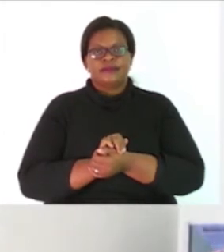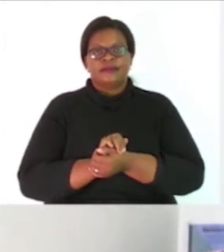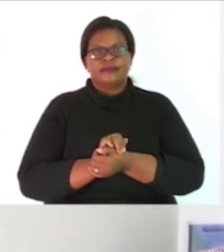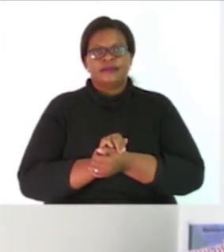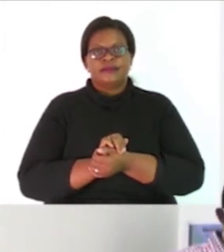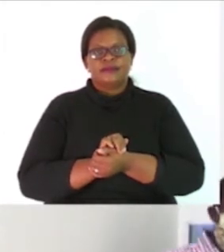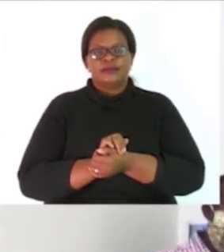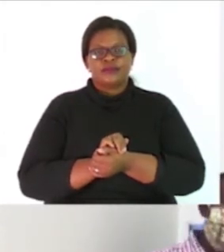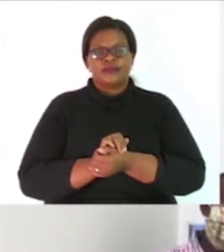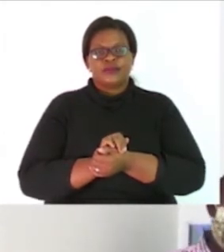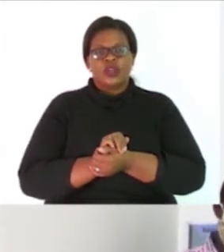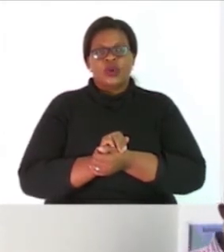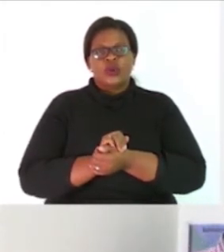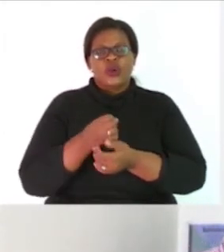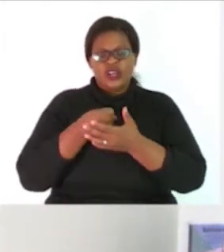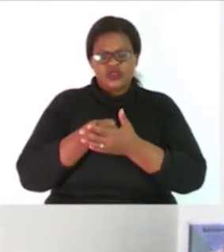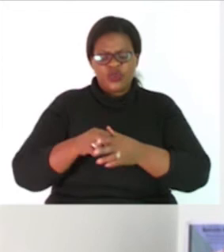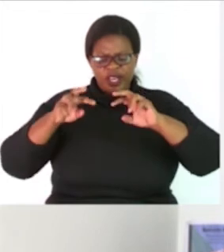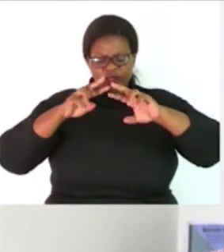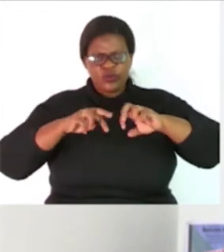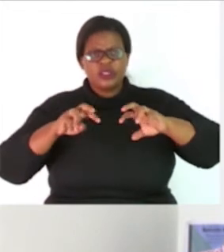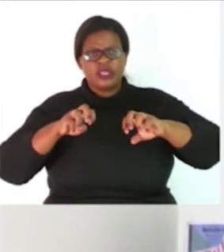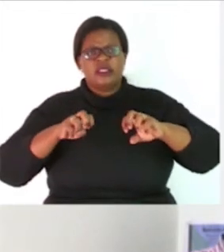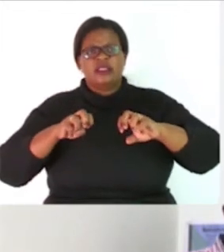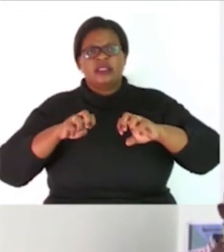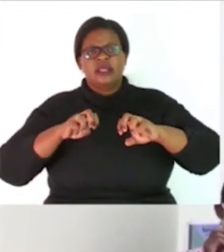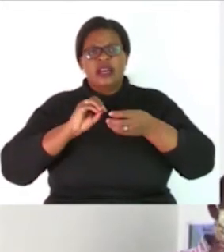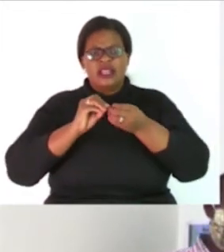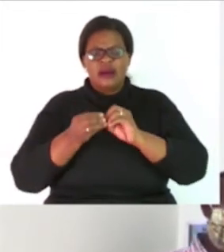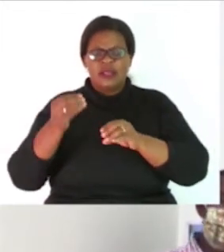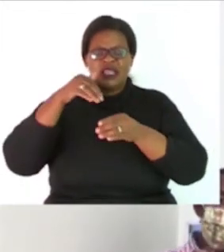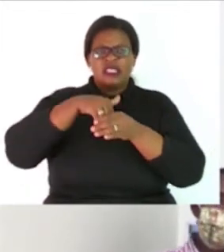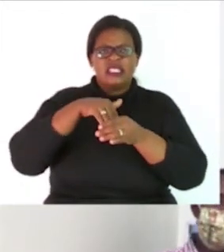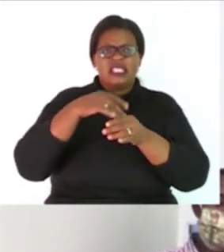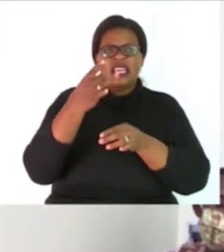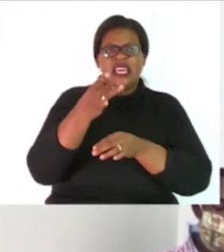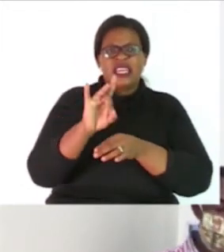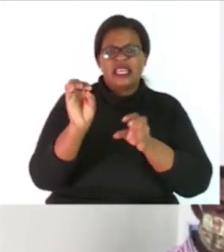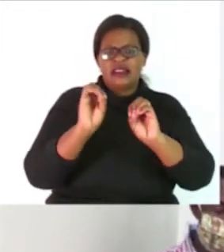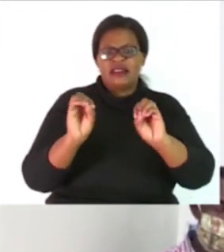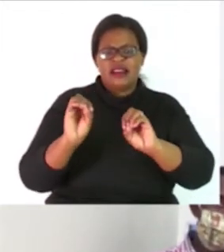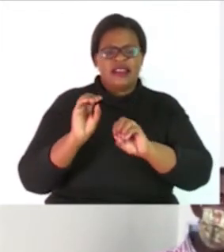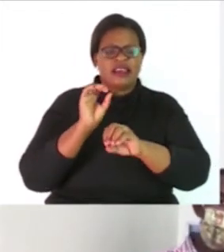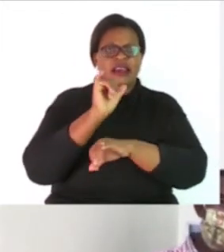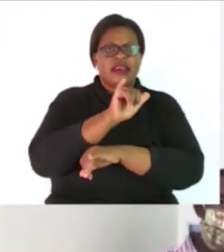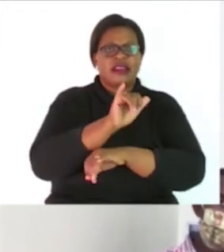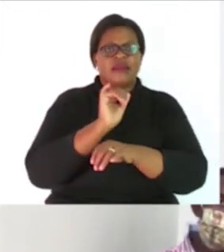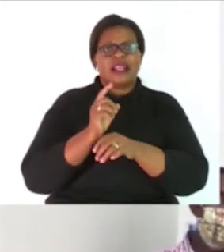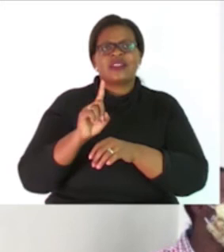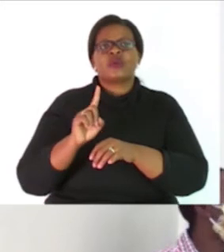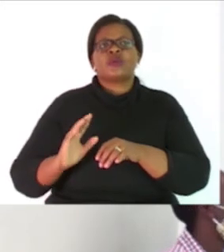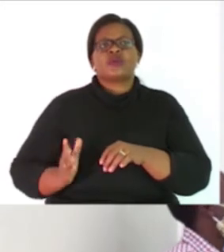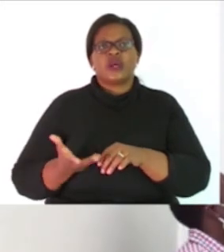What we want to find out is we want to find out numbers that can go into 8 without a remainder. That's what we want to